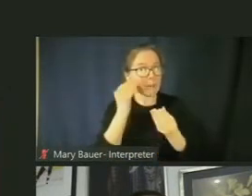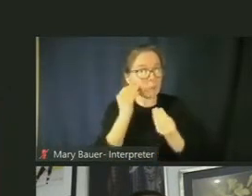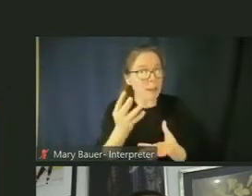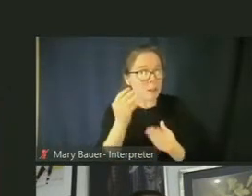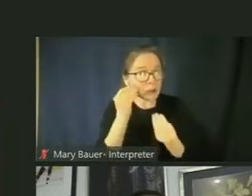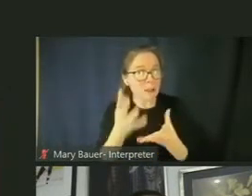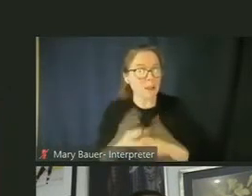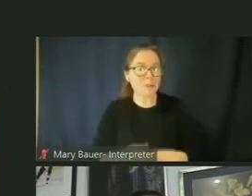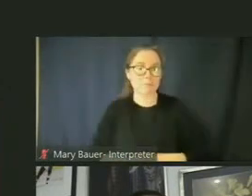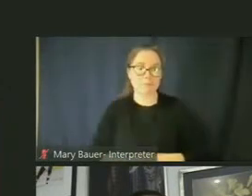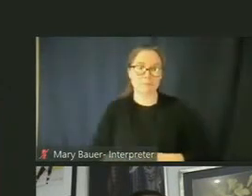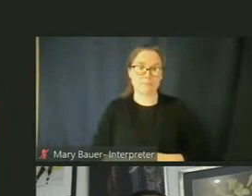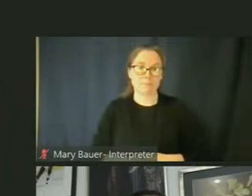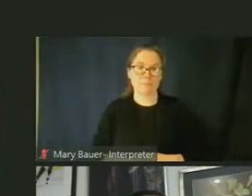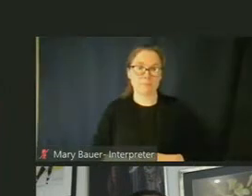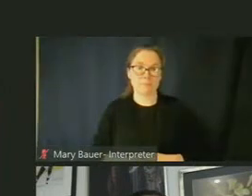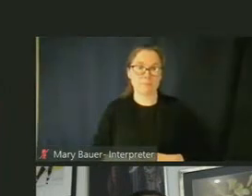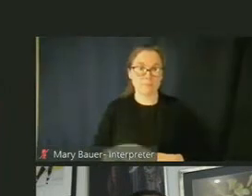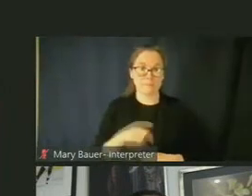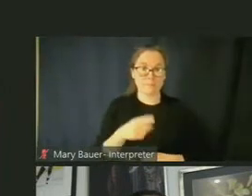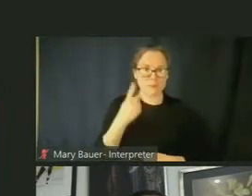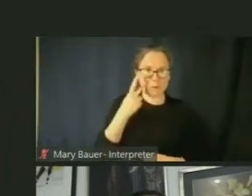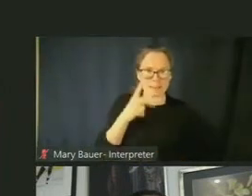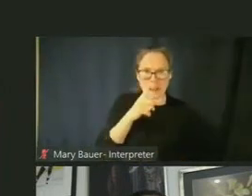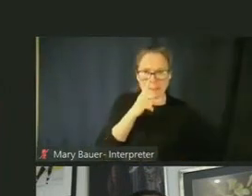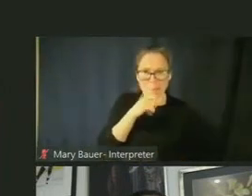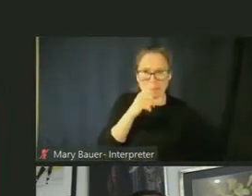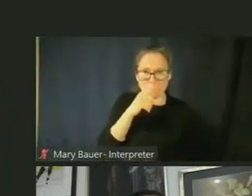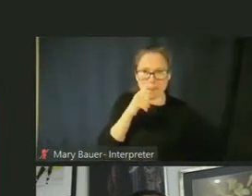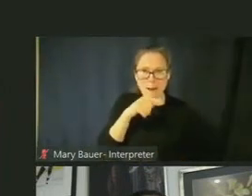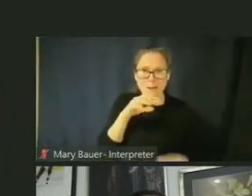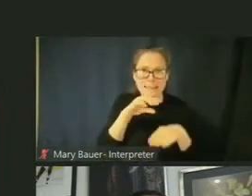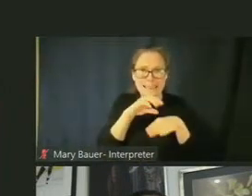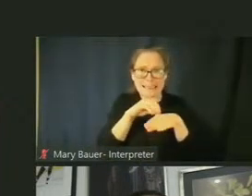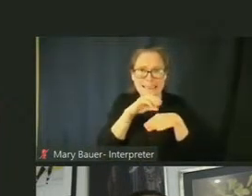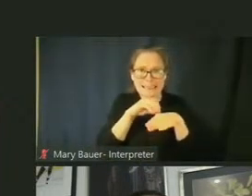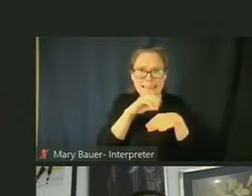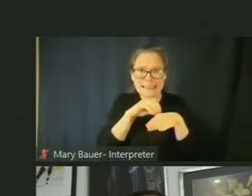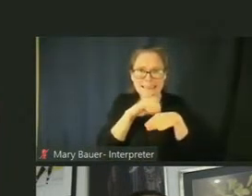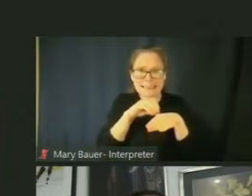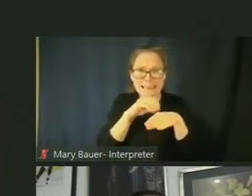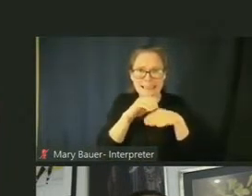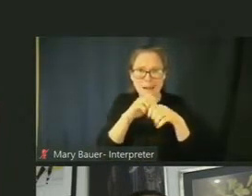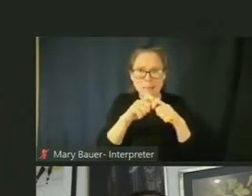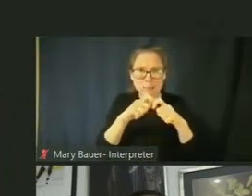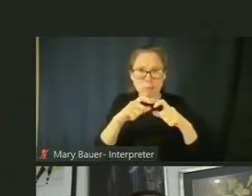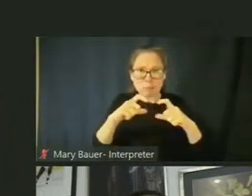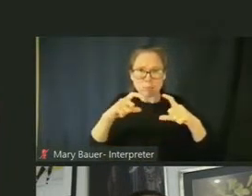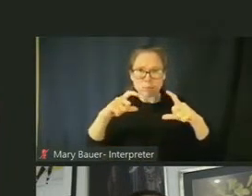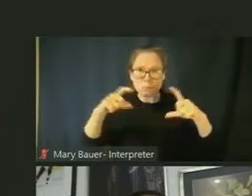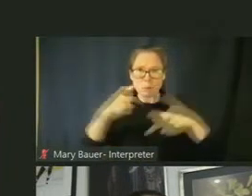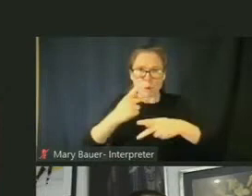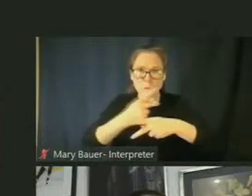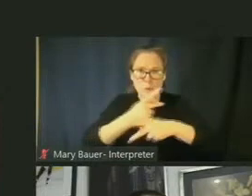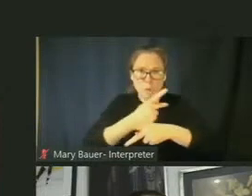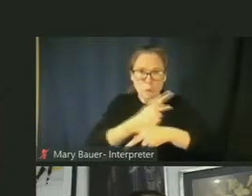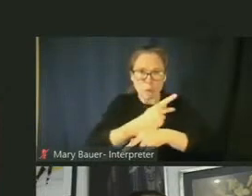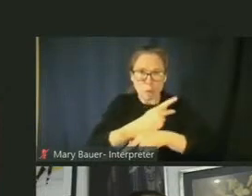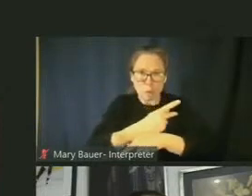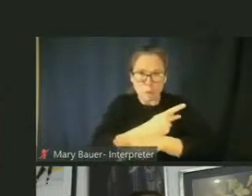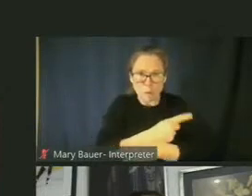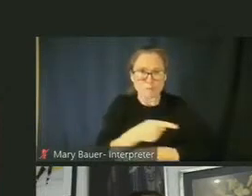your attention to the mouse in the middle, eating at a hole and making it even bigger. Dr. Goodwin and I fondly refer to that as